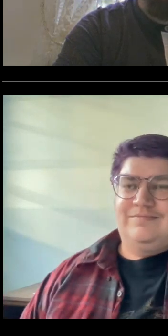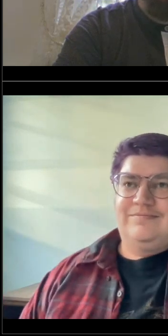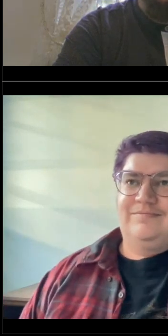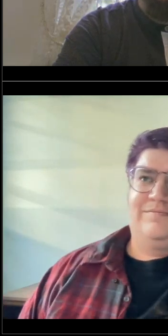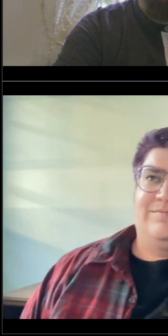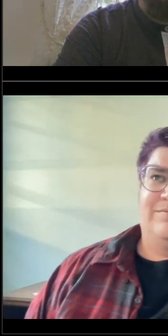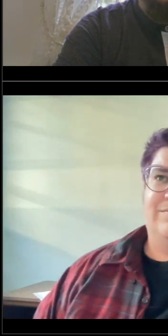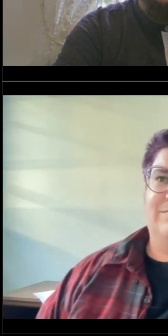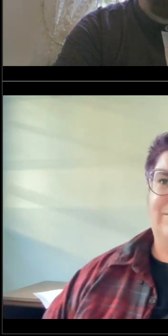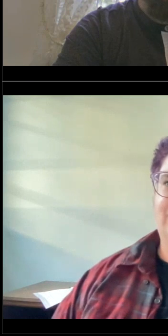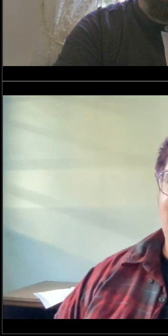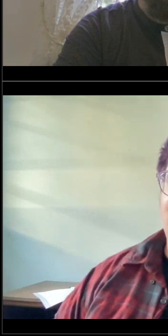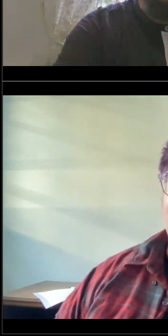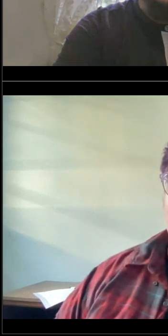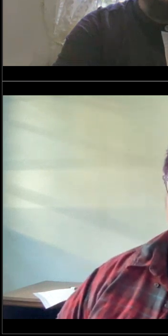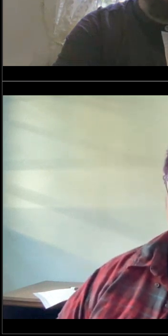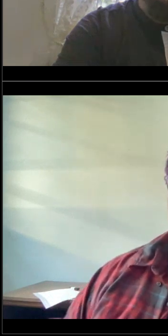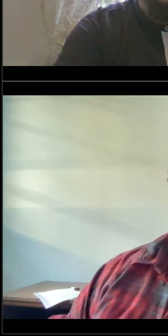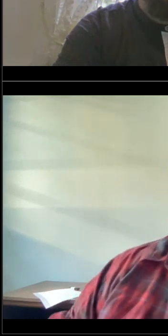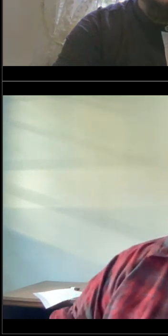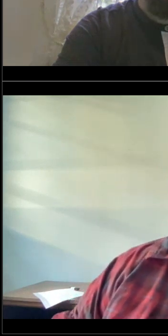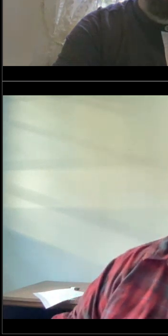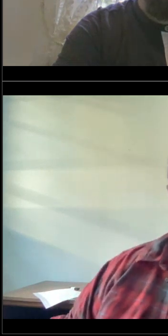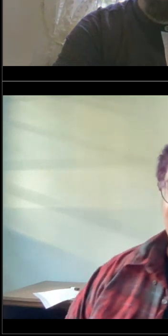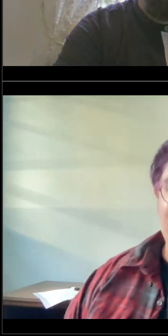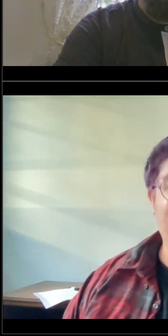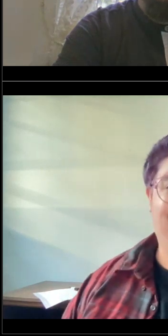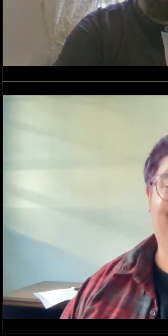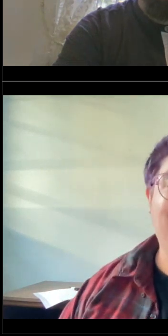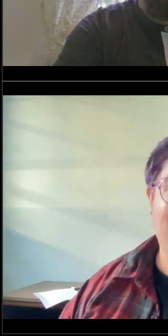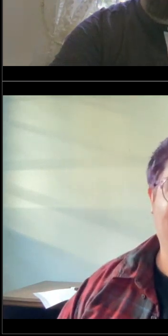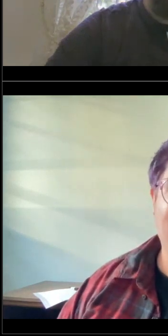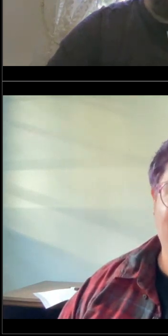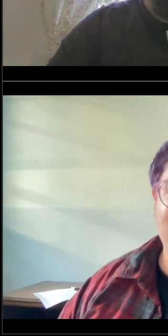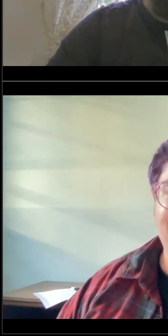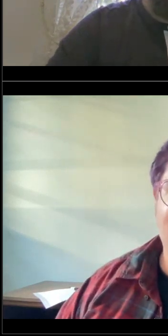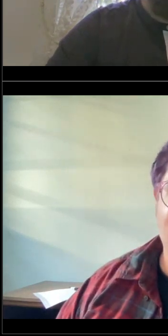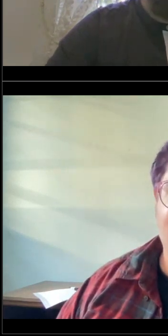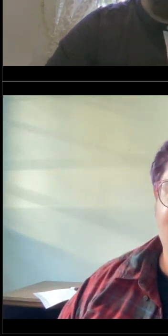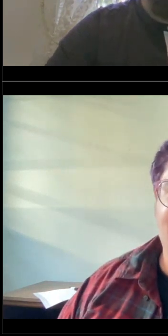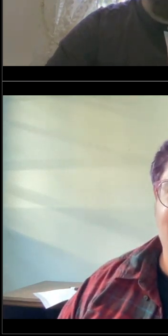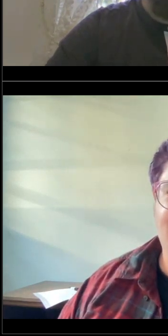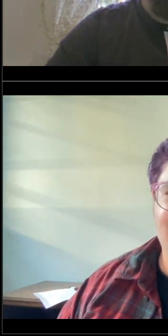for pronouns. Like, if you're going to ask for pronouns, ask everyone for pronouns.